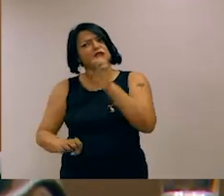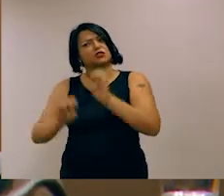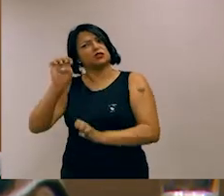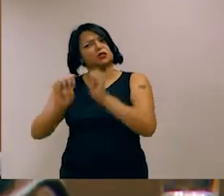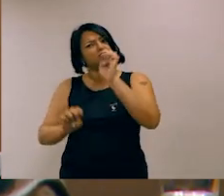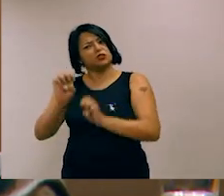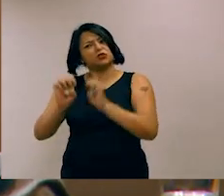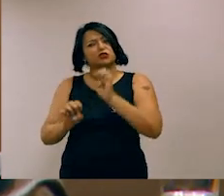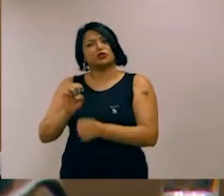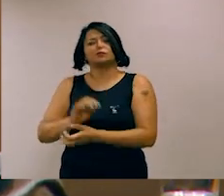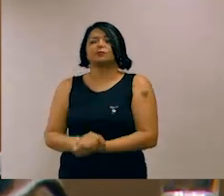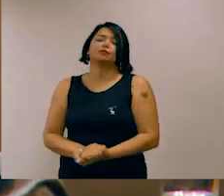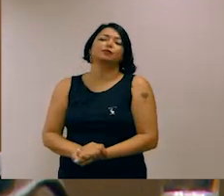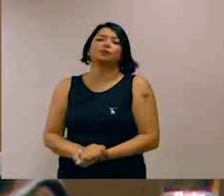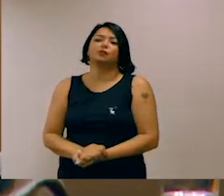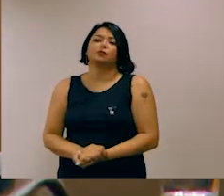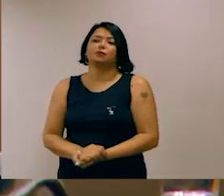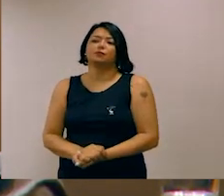But